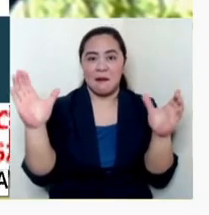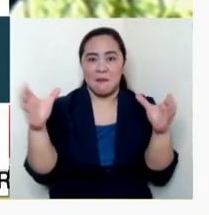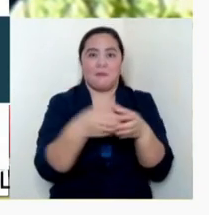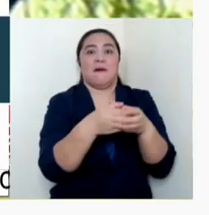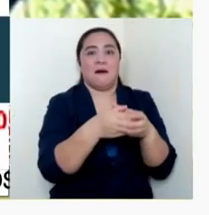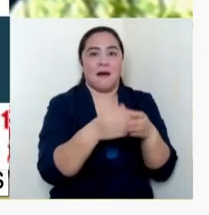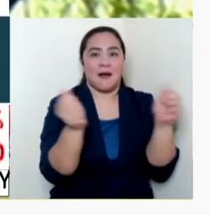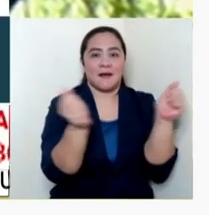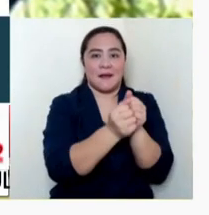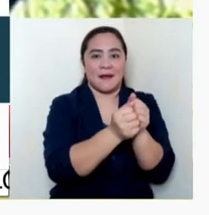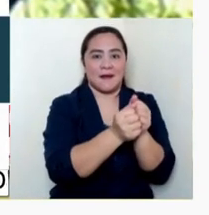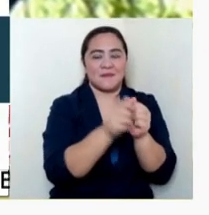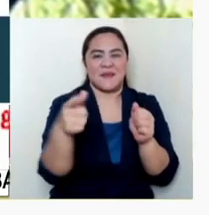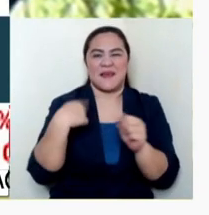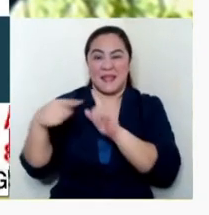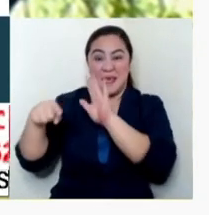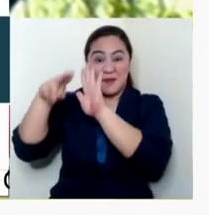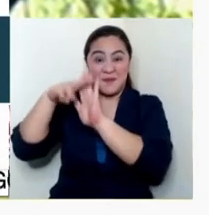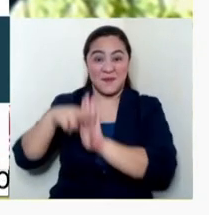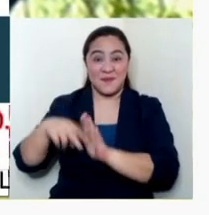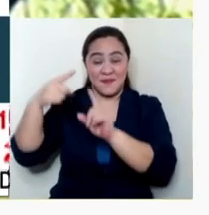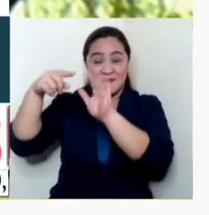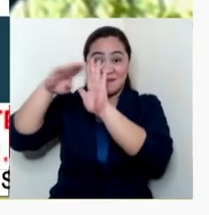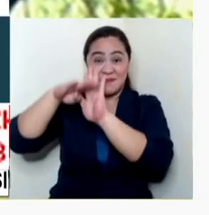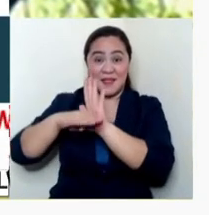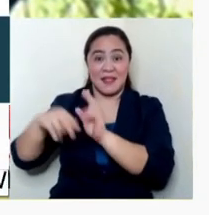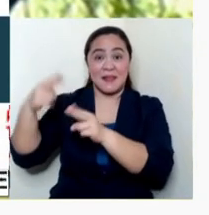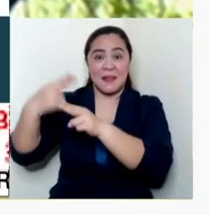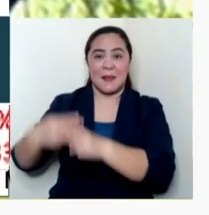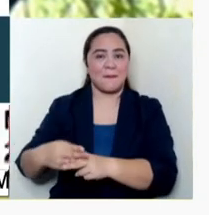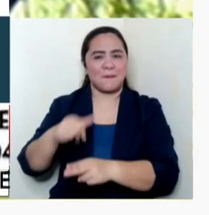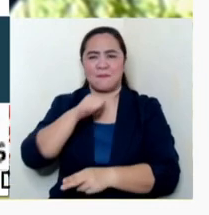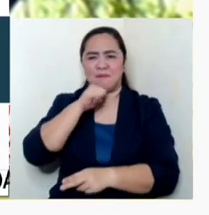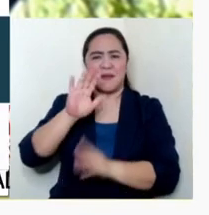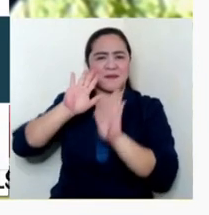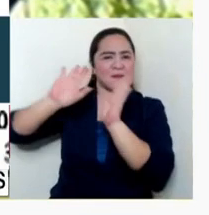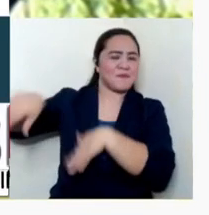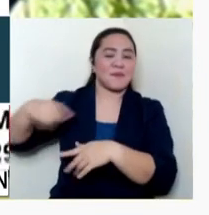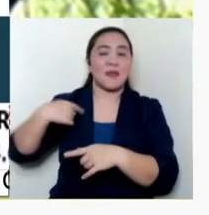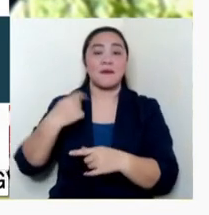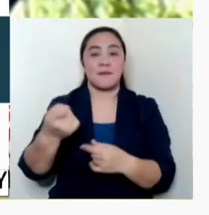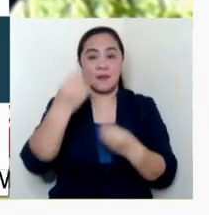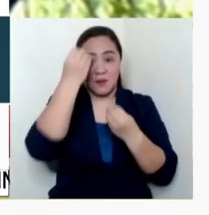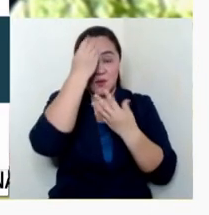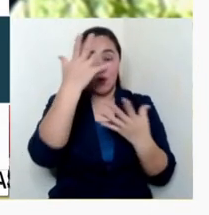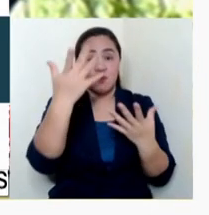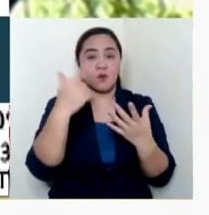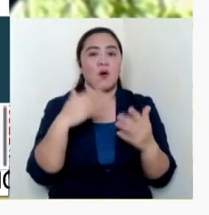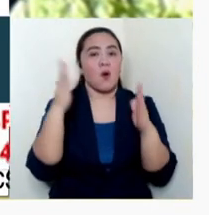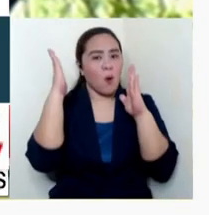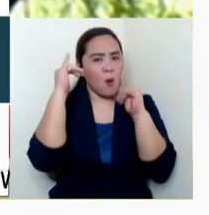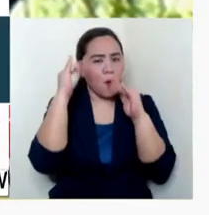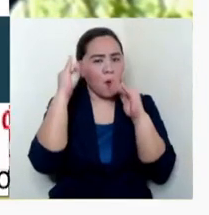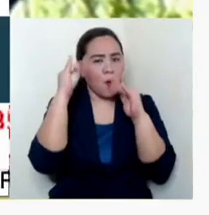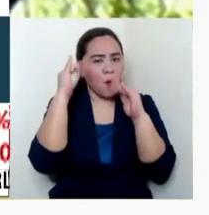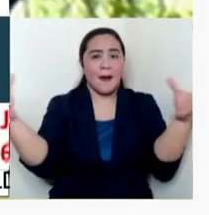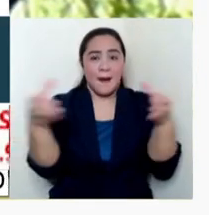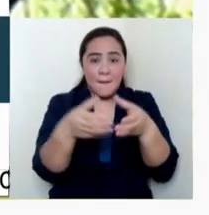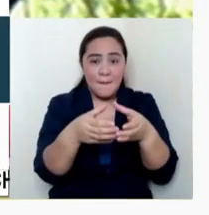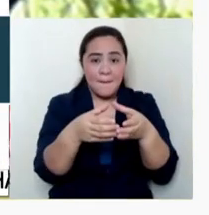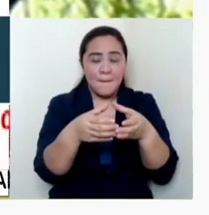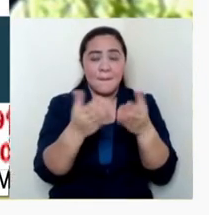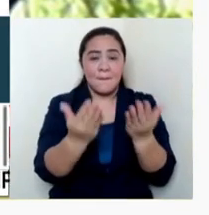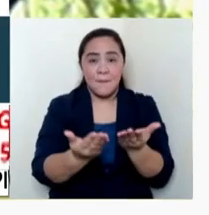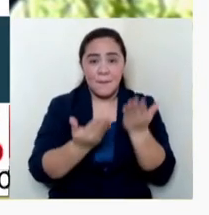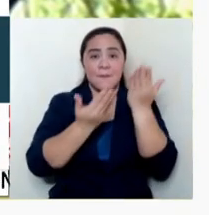mention names anymore. Simply because they wanted to include various persuasions and hope to bring to the table all of these different groups